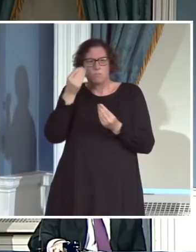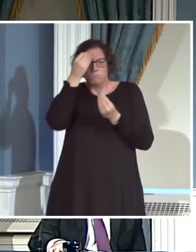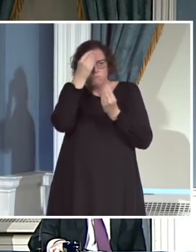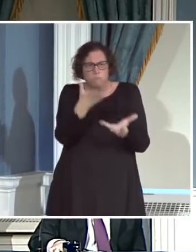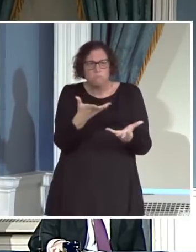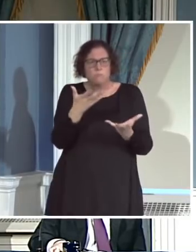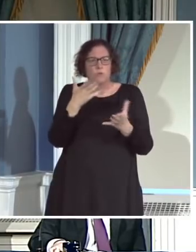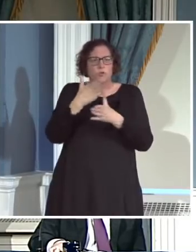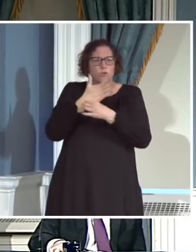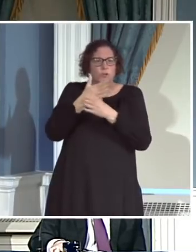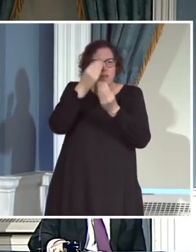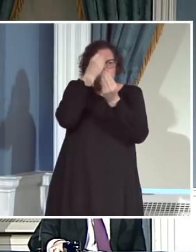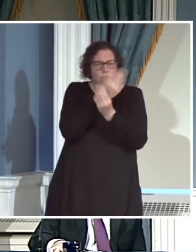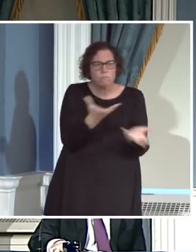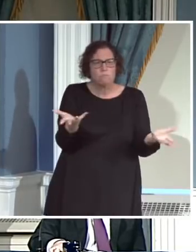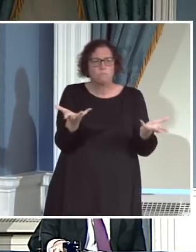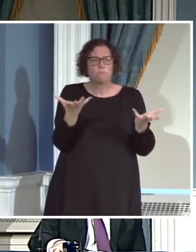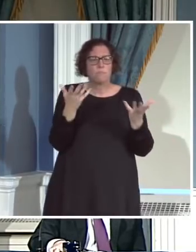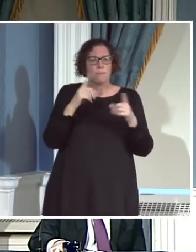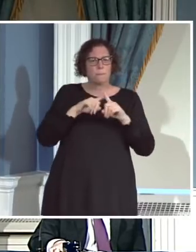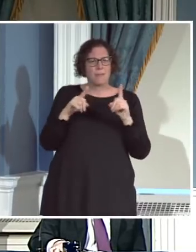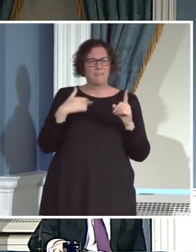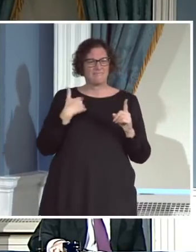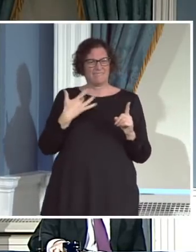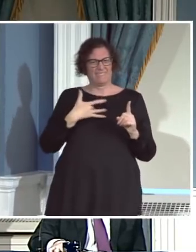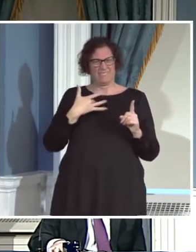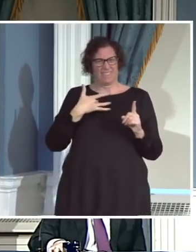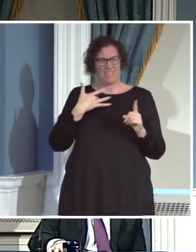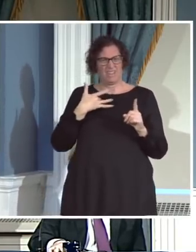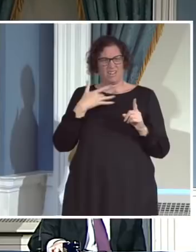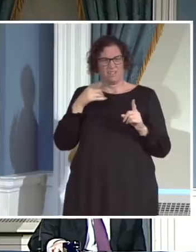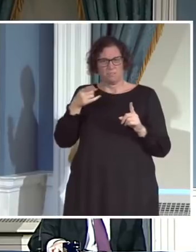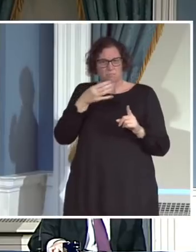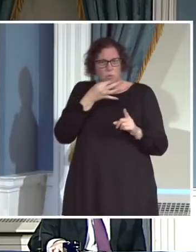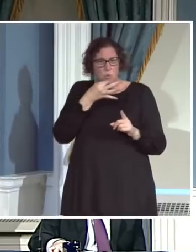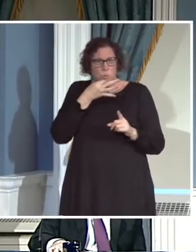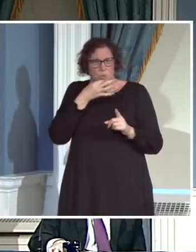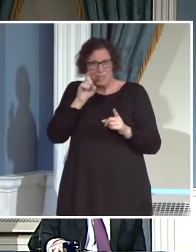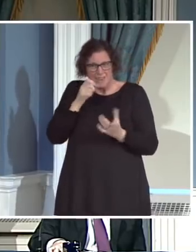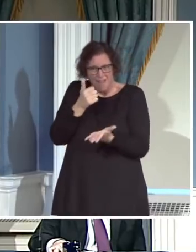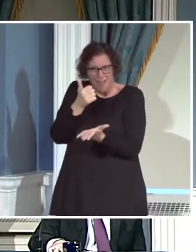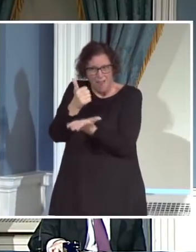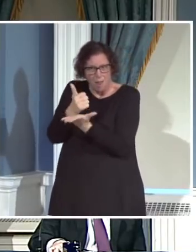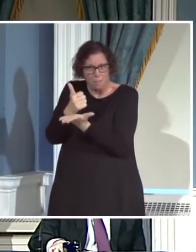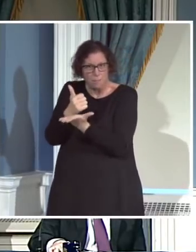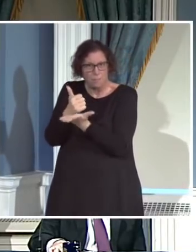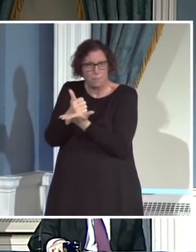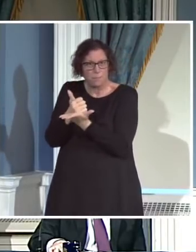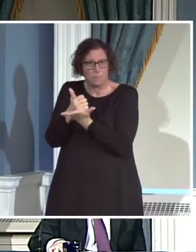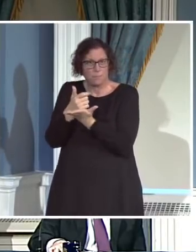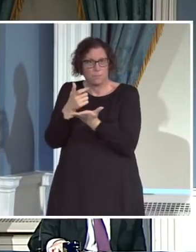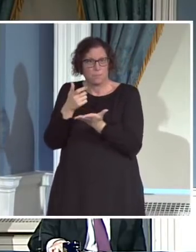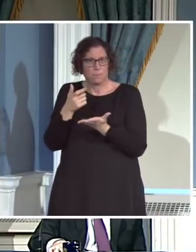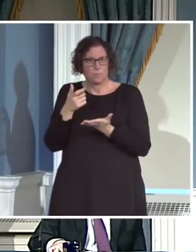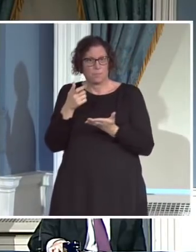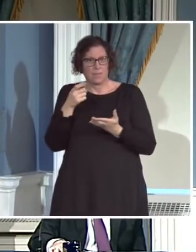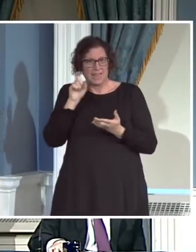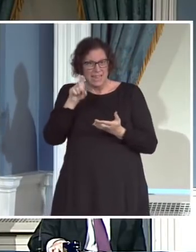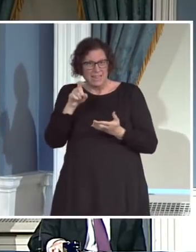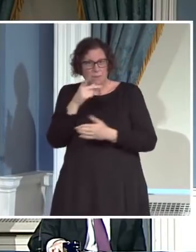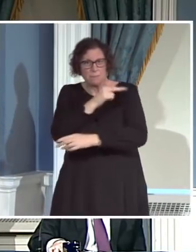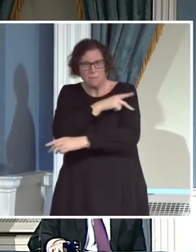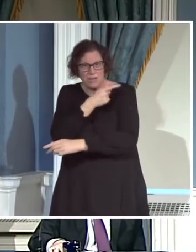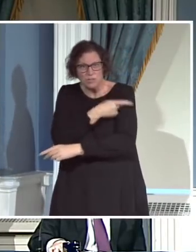relief soon. Does the city have a plan in the interim to relieve Staten Island's private hospitals before the field